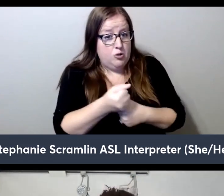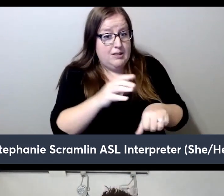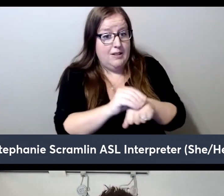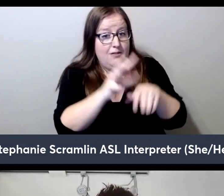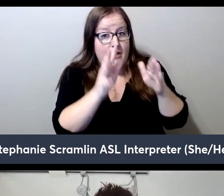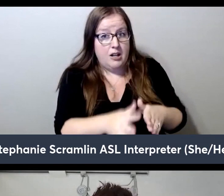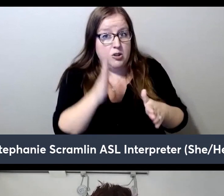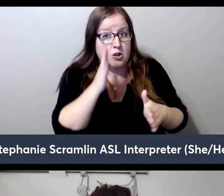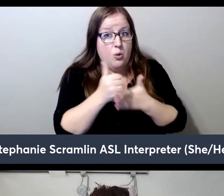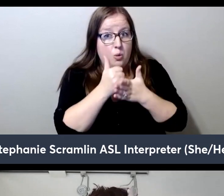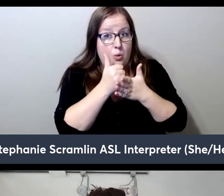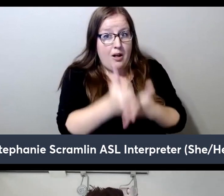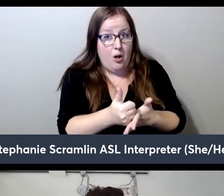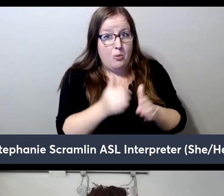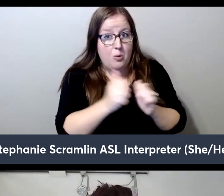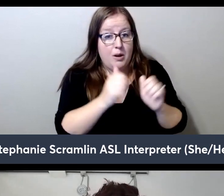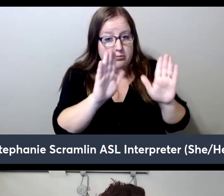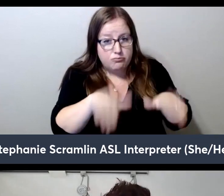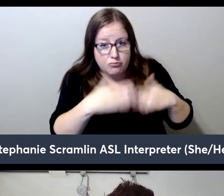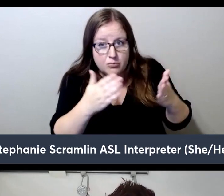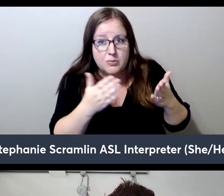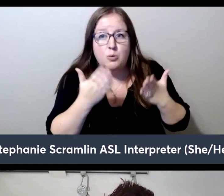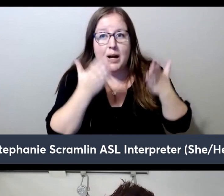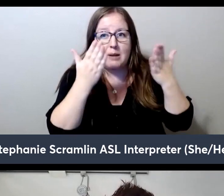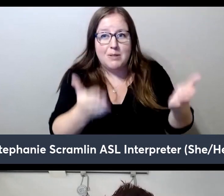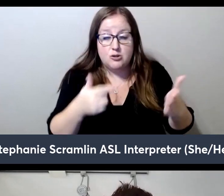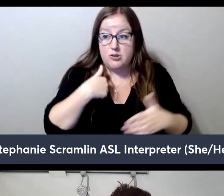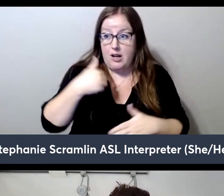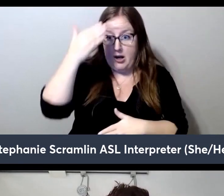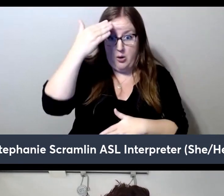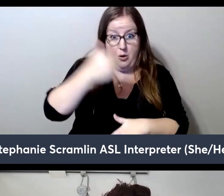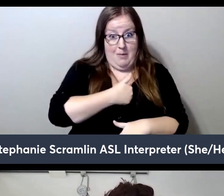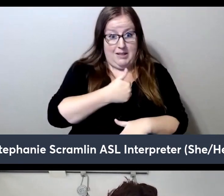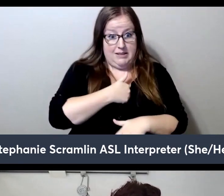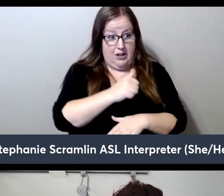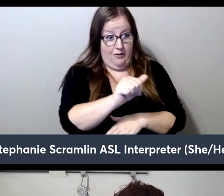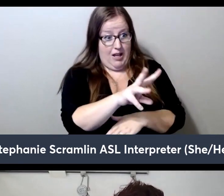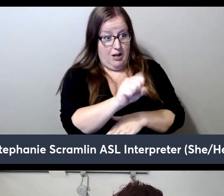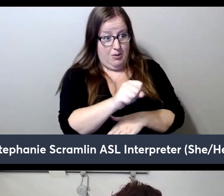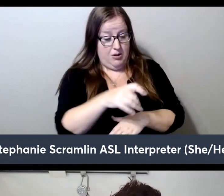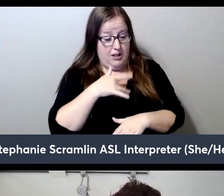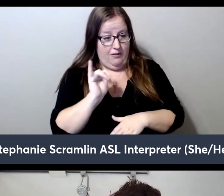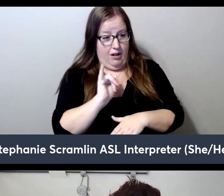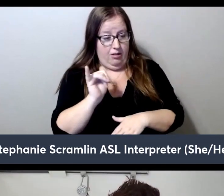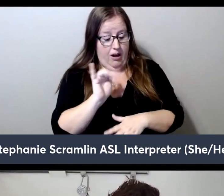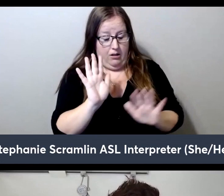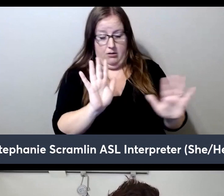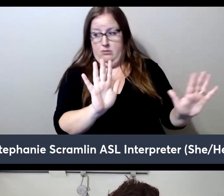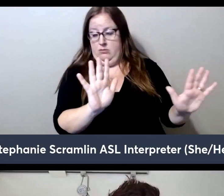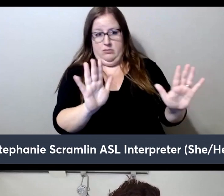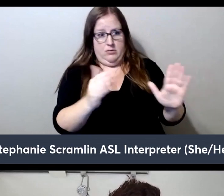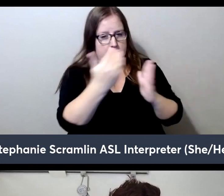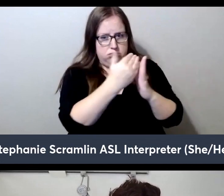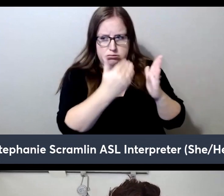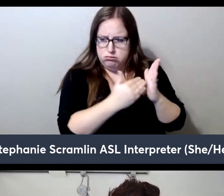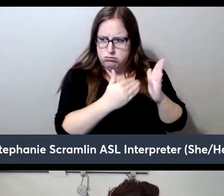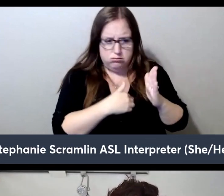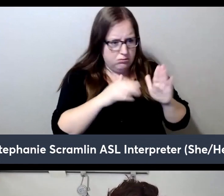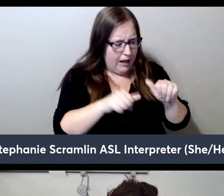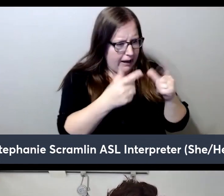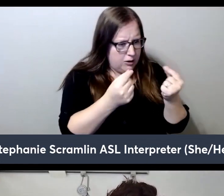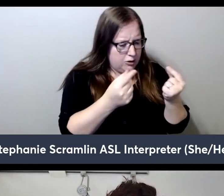help me by providing recommendations. I know when I was first learning AWS, I felt like it was a little bit of there's so many different directions I go, so many